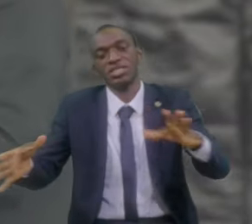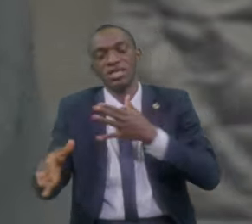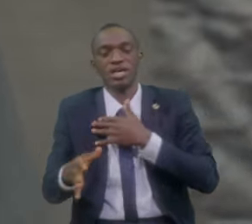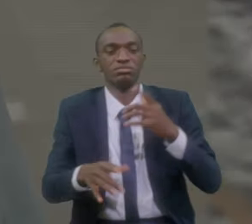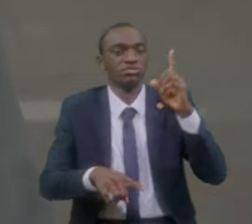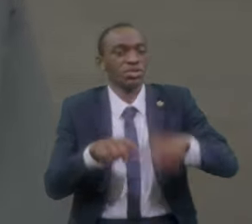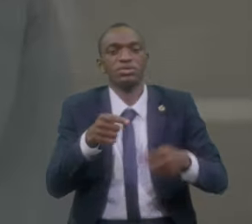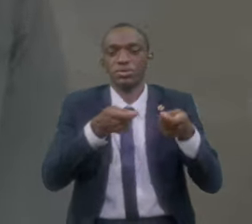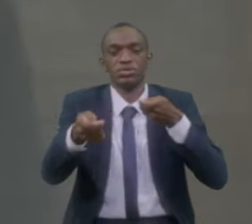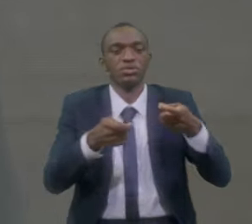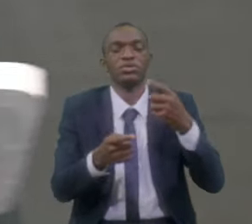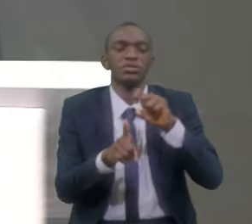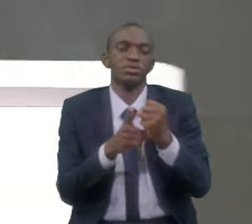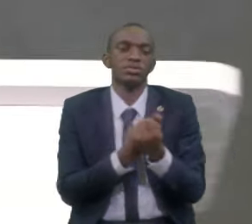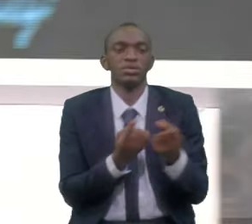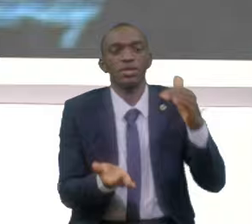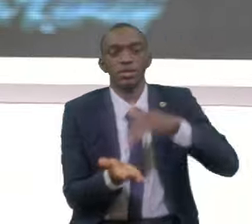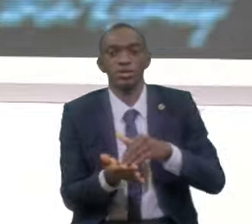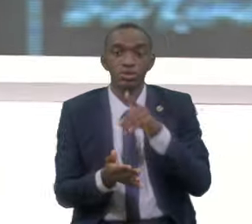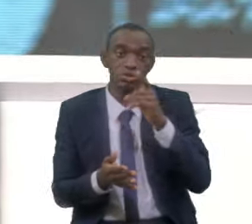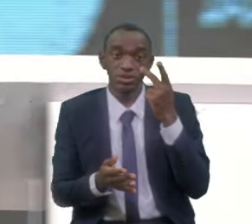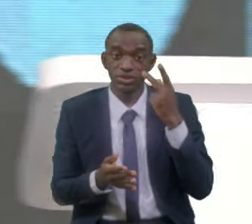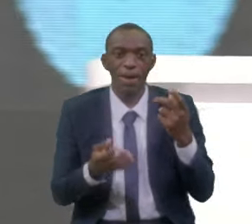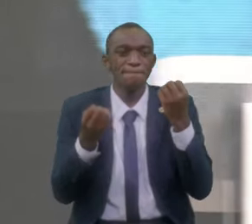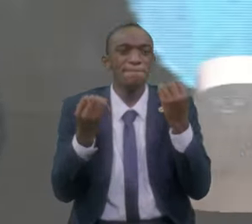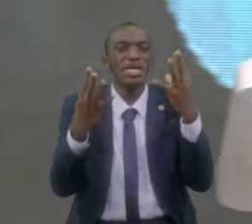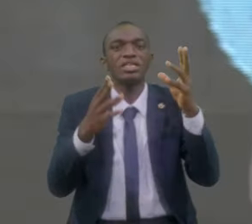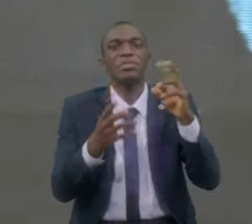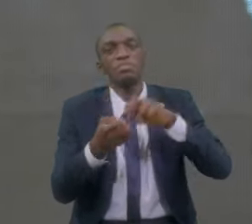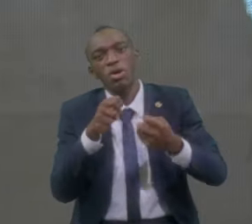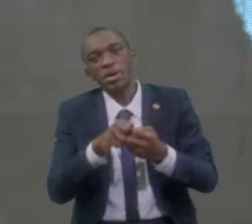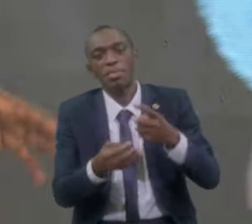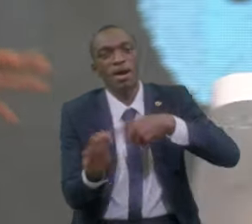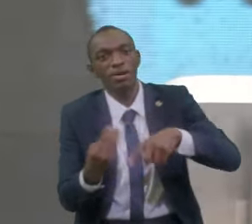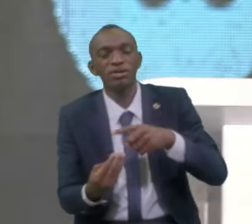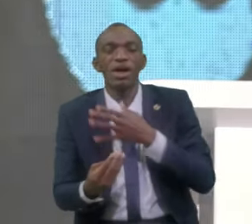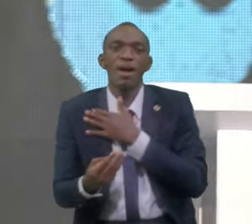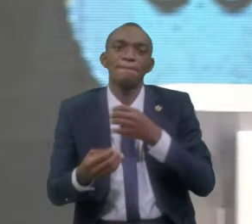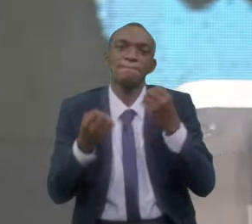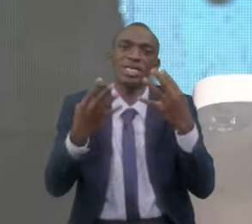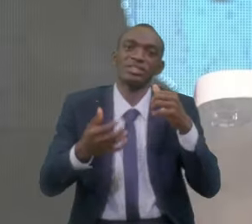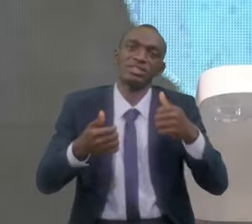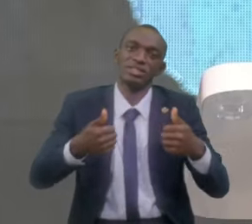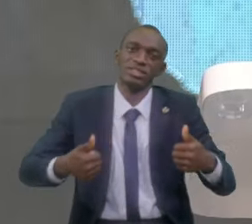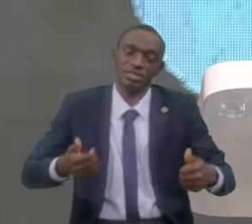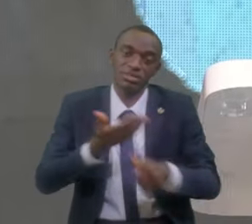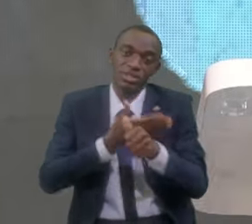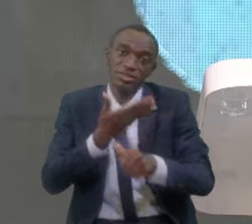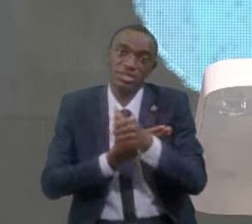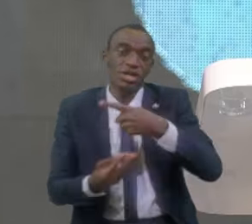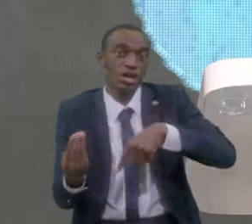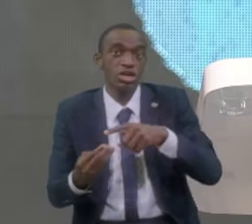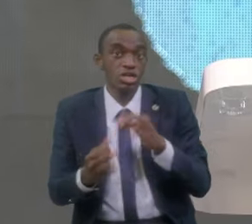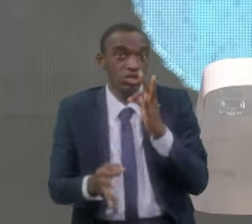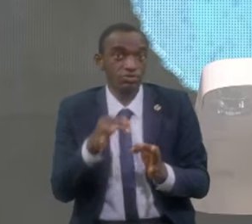You see, there are many dangers around, there are many problems around. As long as you are in control of your mouth,